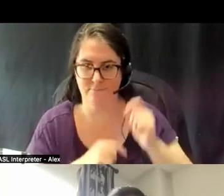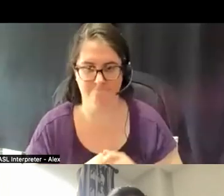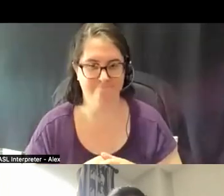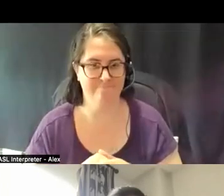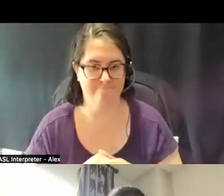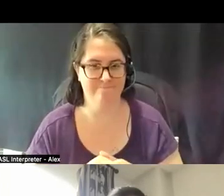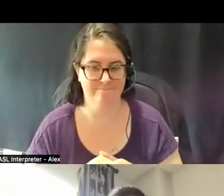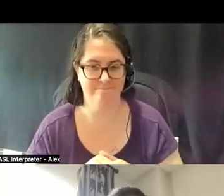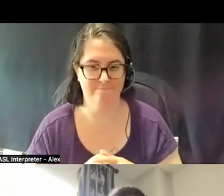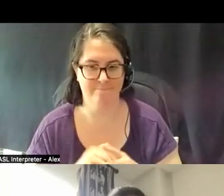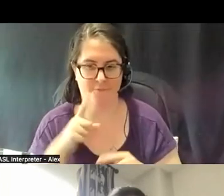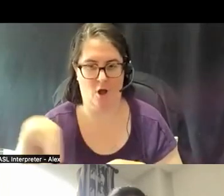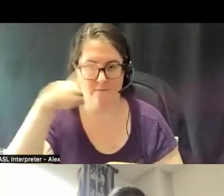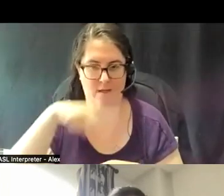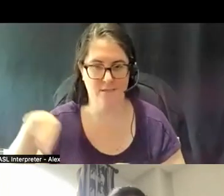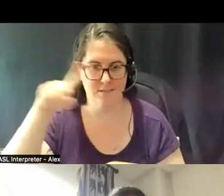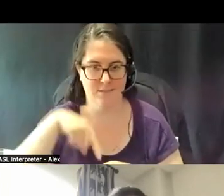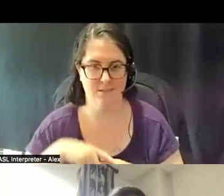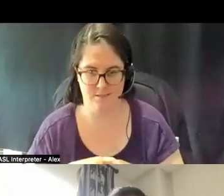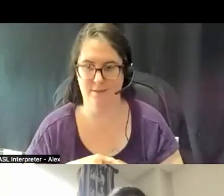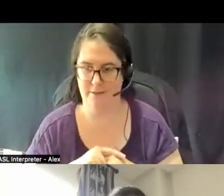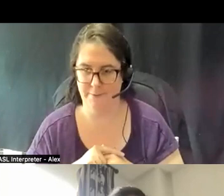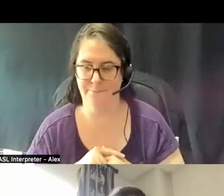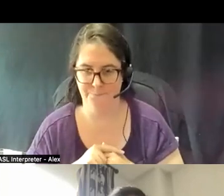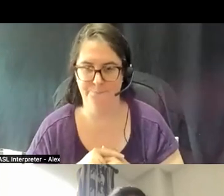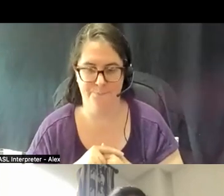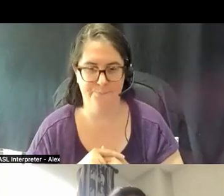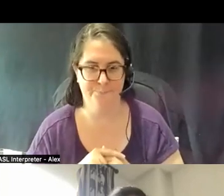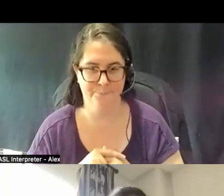Something with the mic. Can't unmute. Okay.